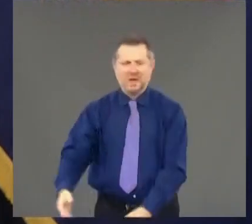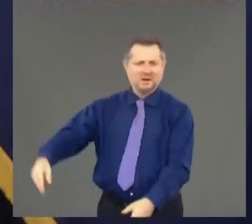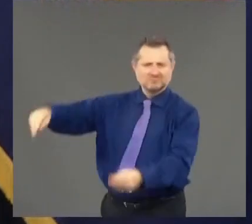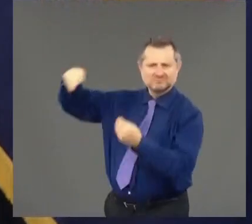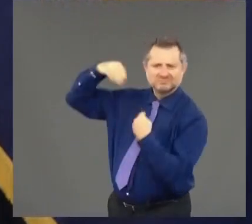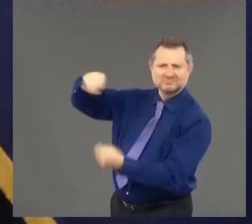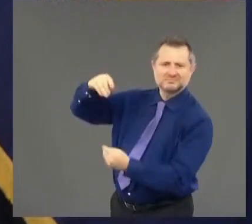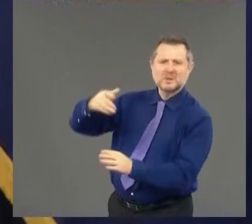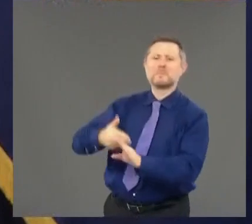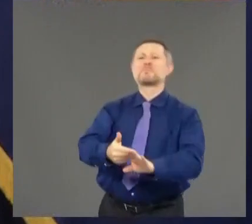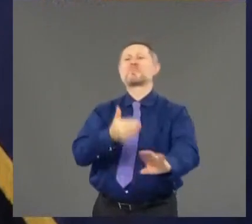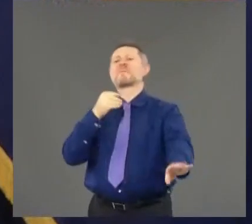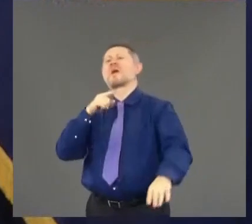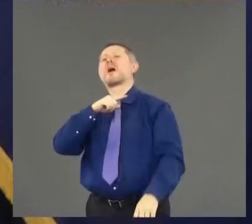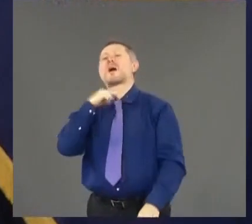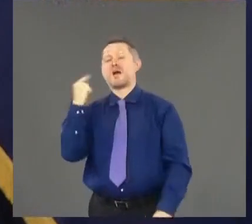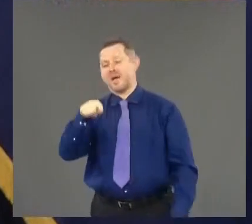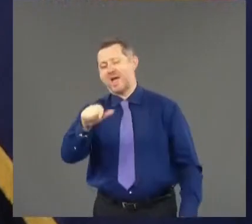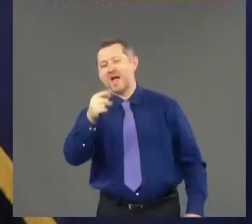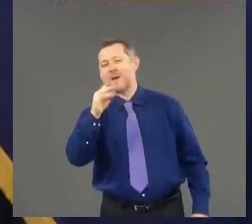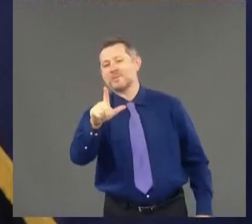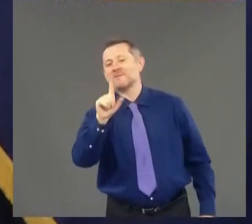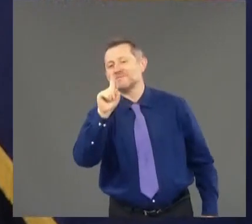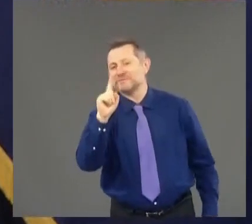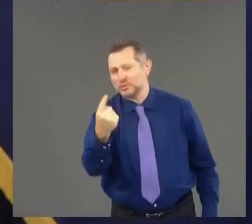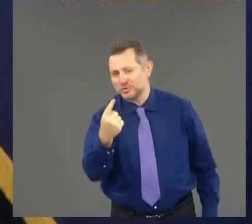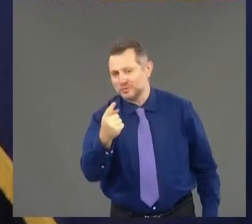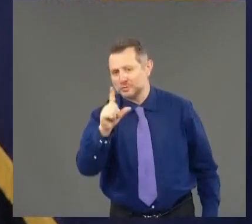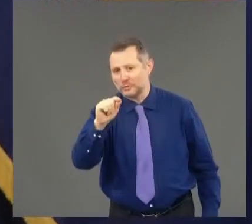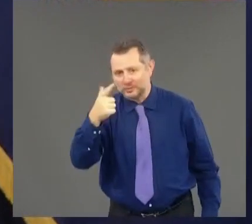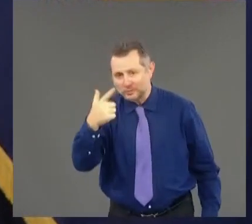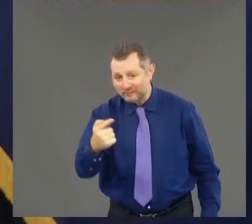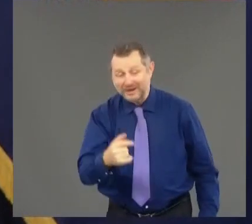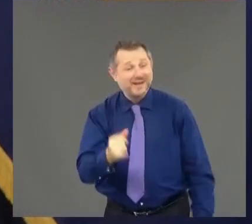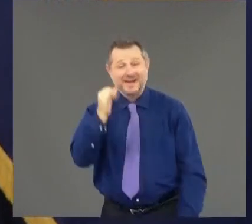April, or they don't get state funds.